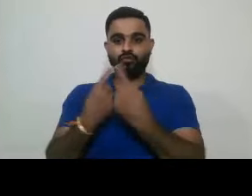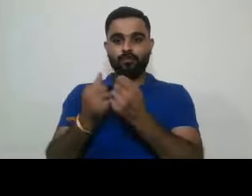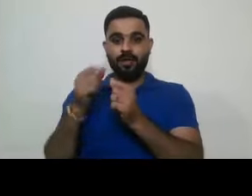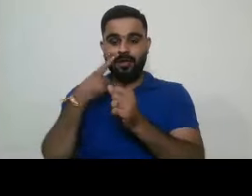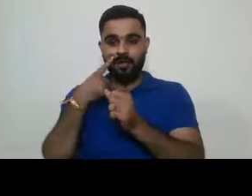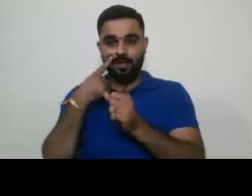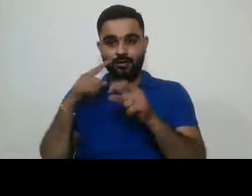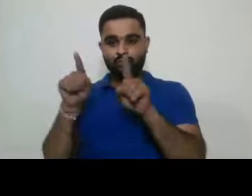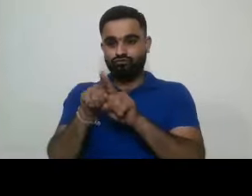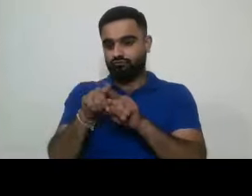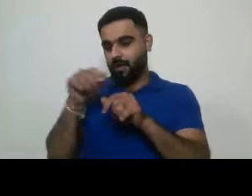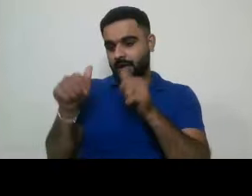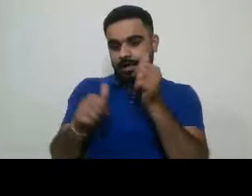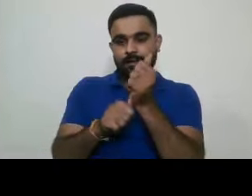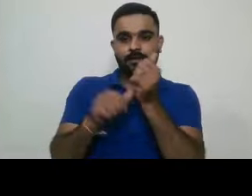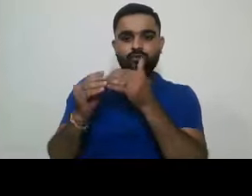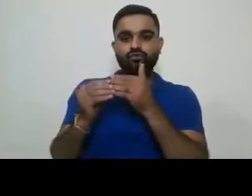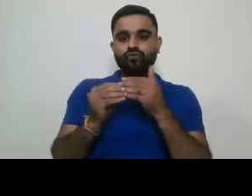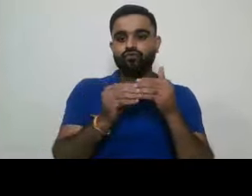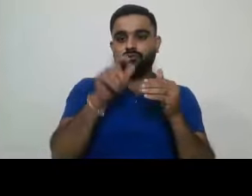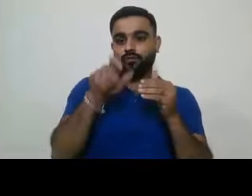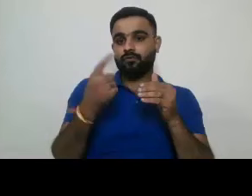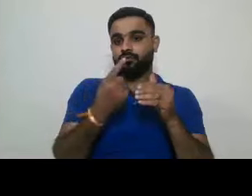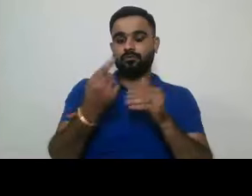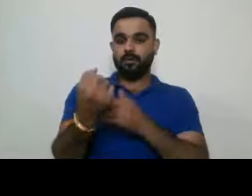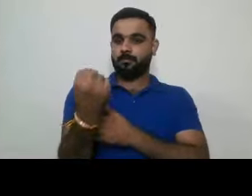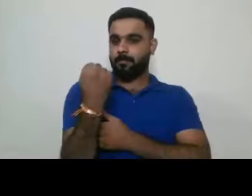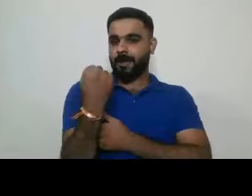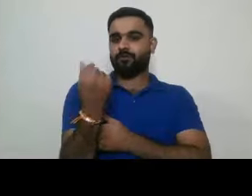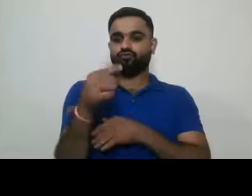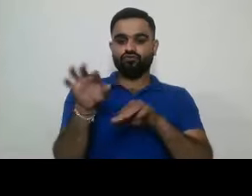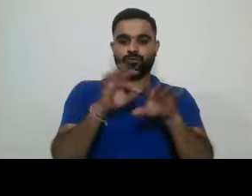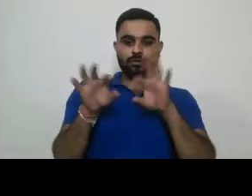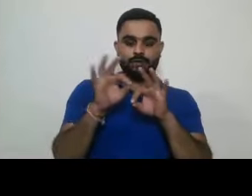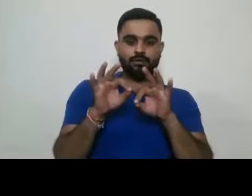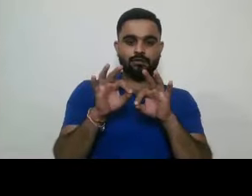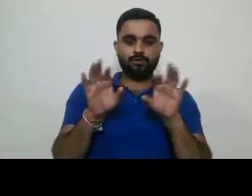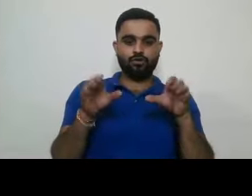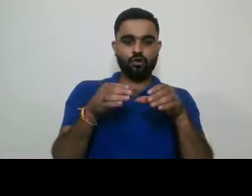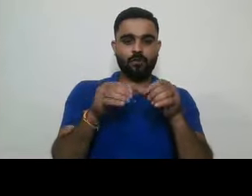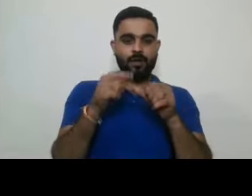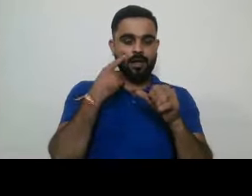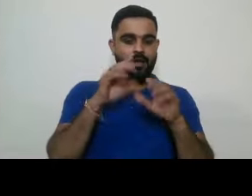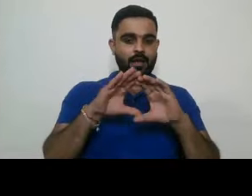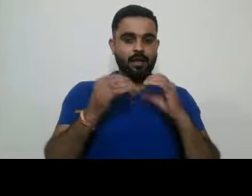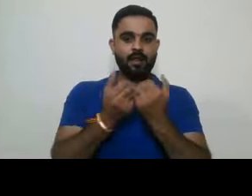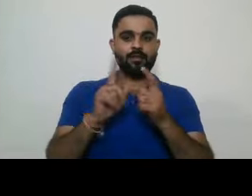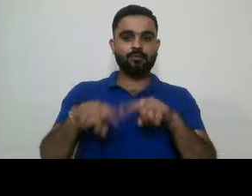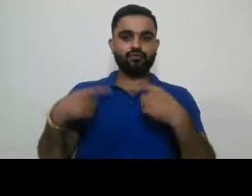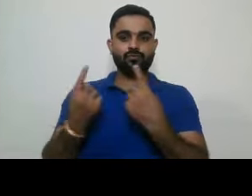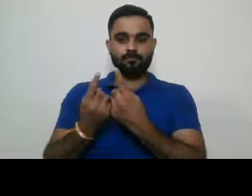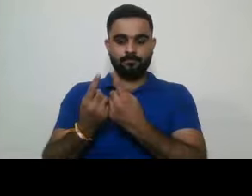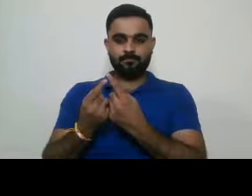is just an assistant, and you are the one who has the power to choose the appropriate tool for your classroom, suitable